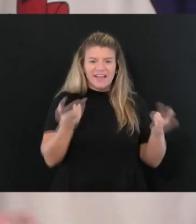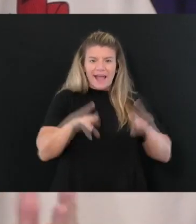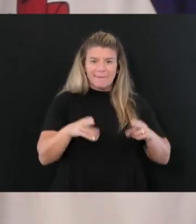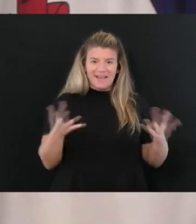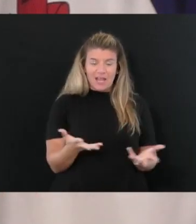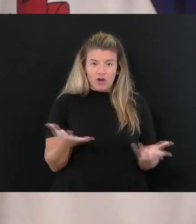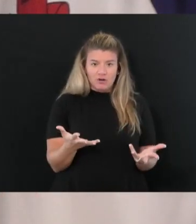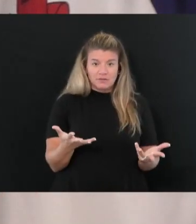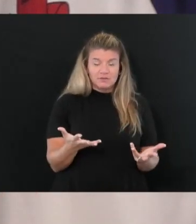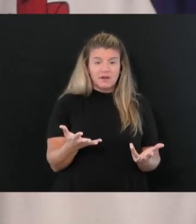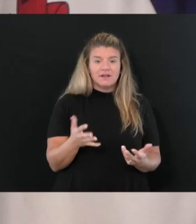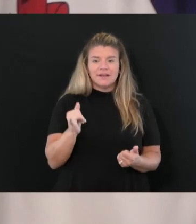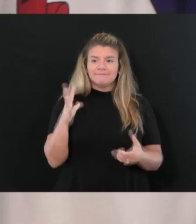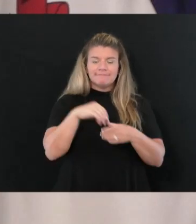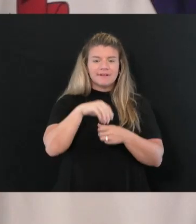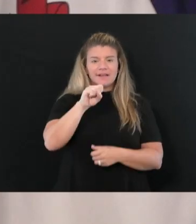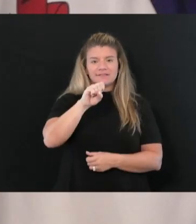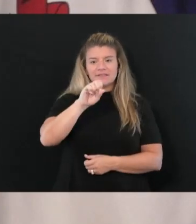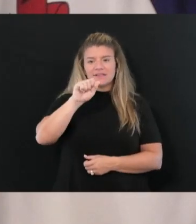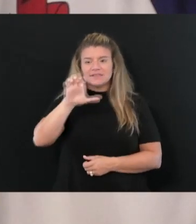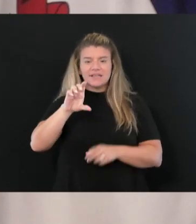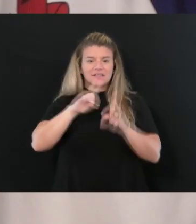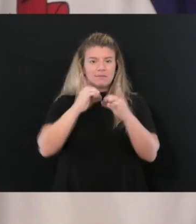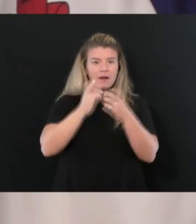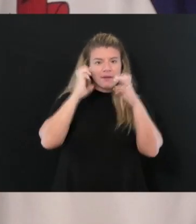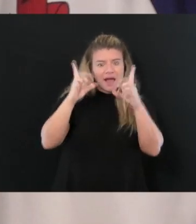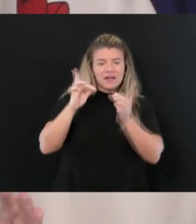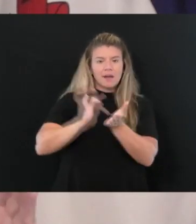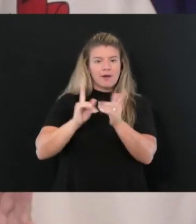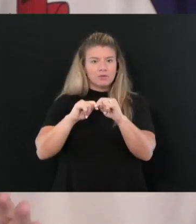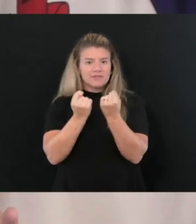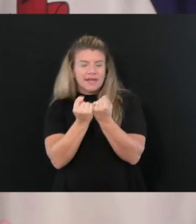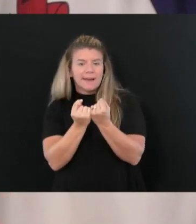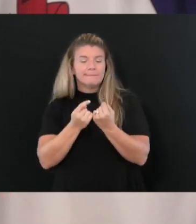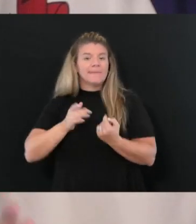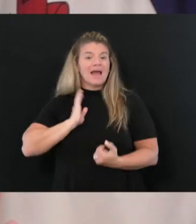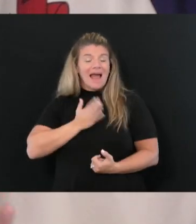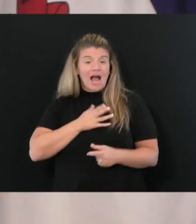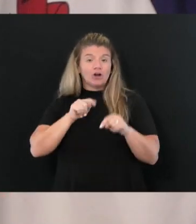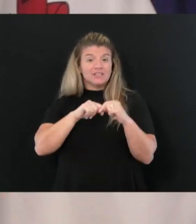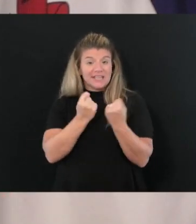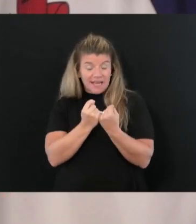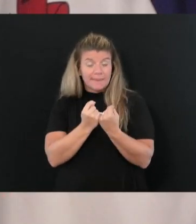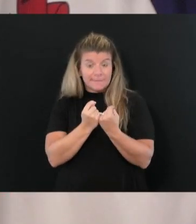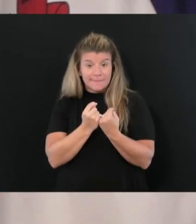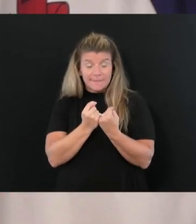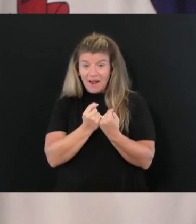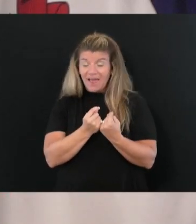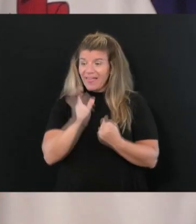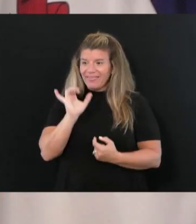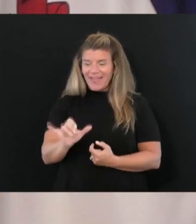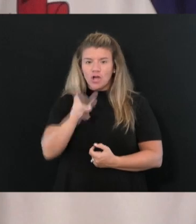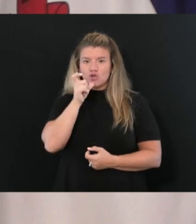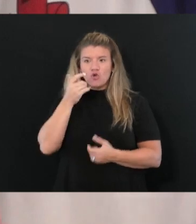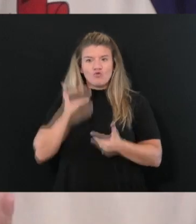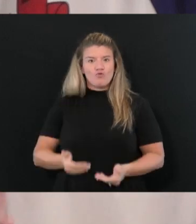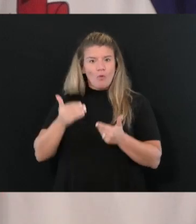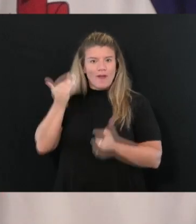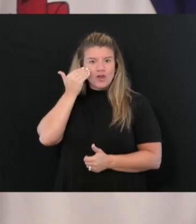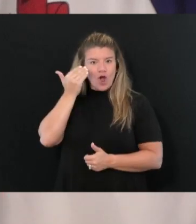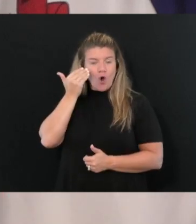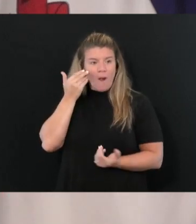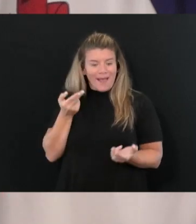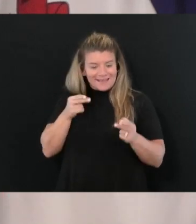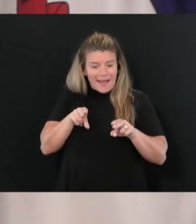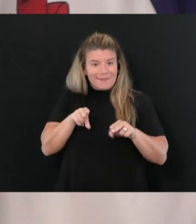our SSAC, with our Department of Ed, with our medical experts, with our team of what we know is going on